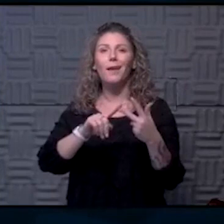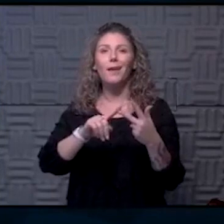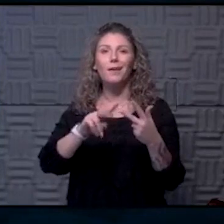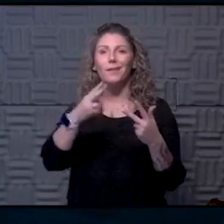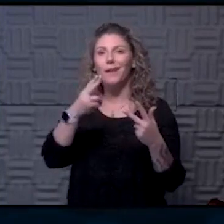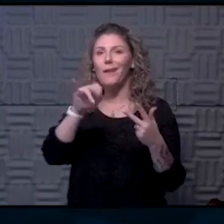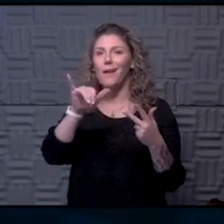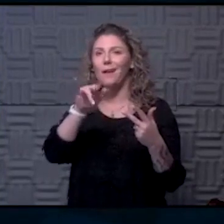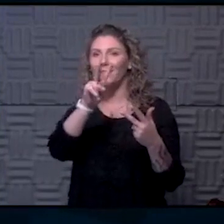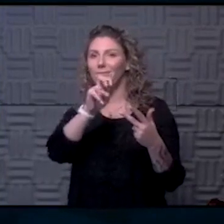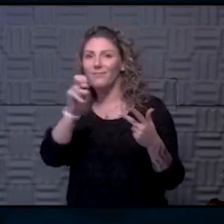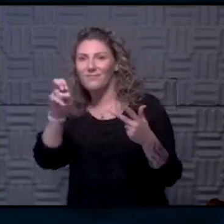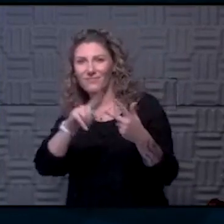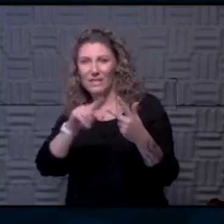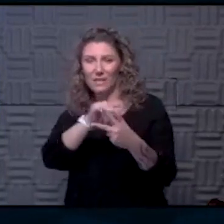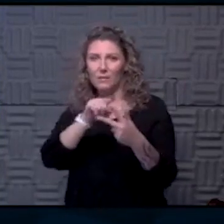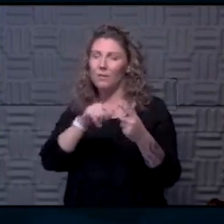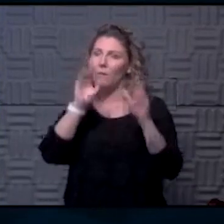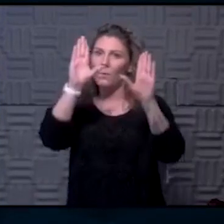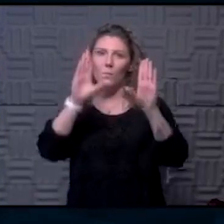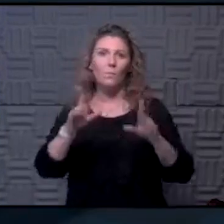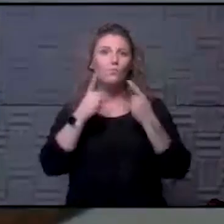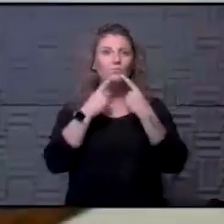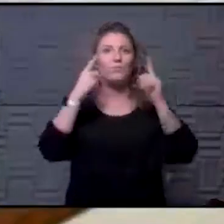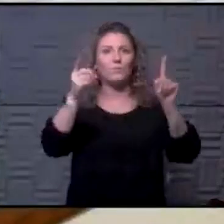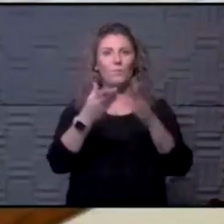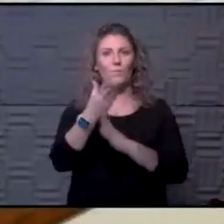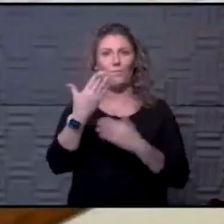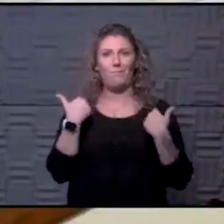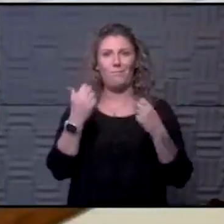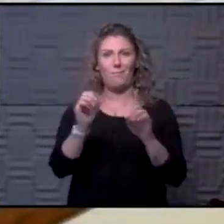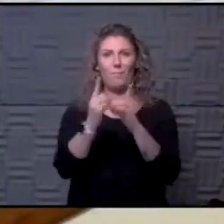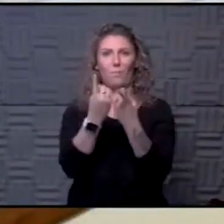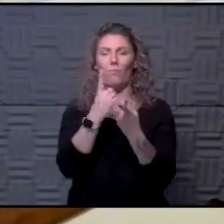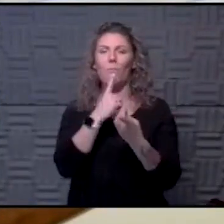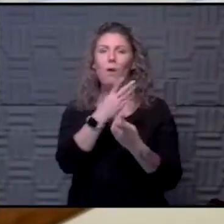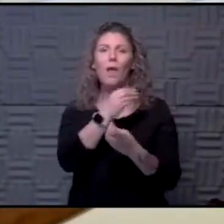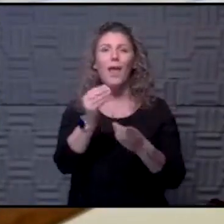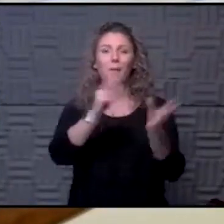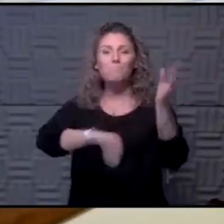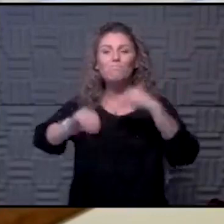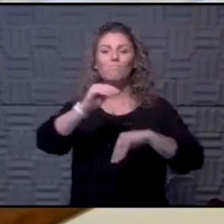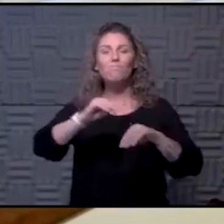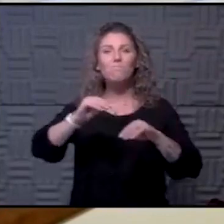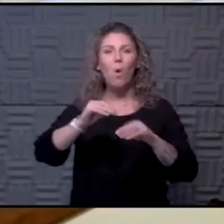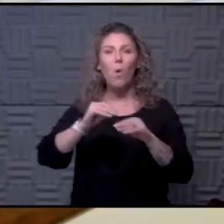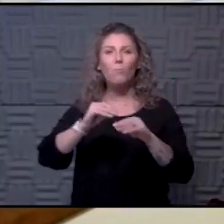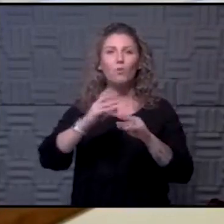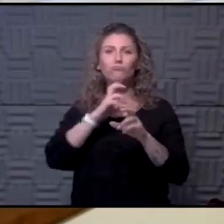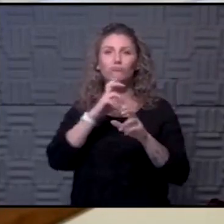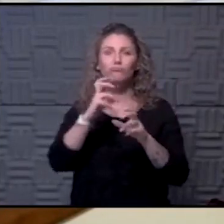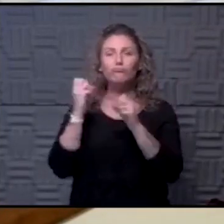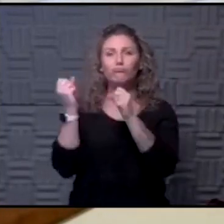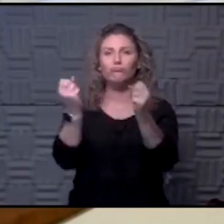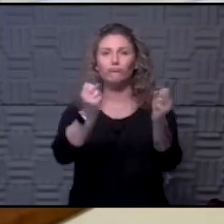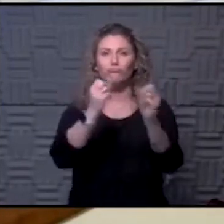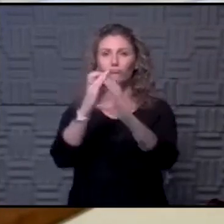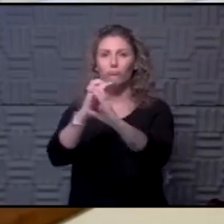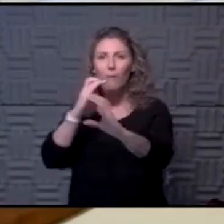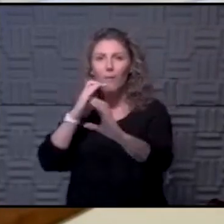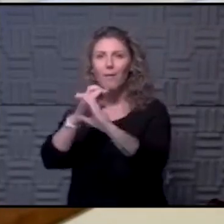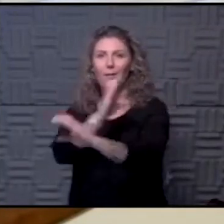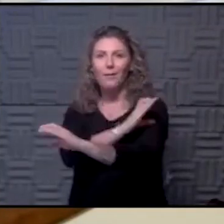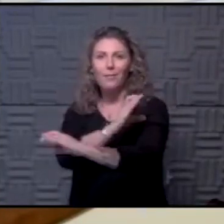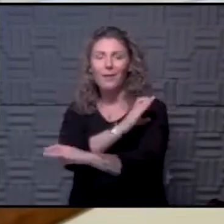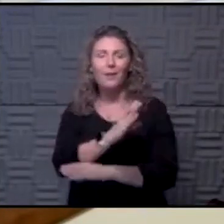success through our health department. We are offering some different mobile clinics and working with faith